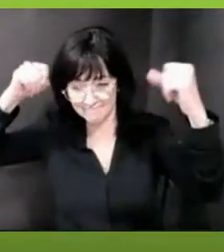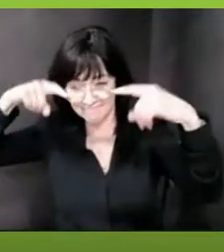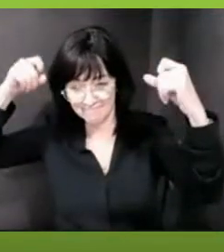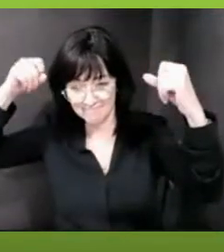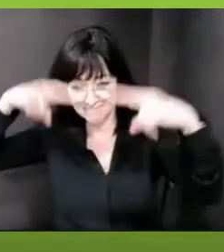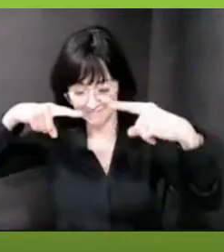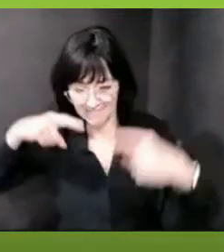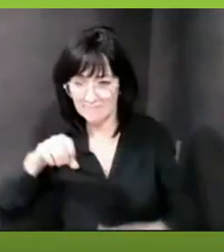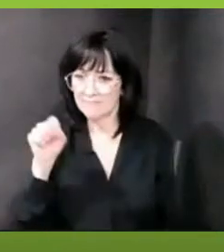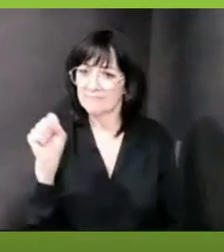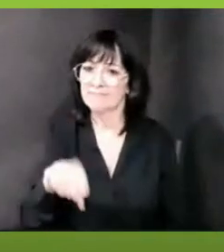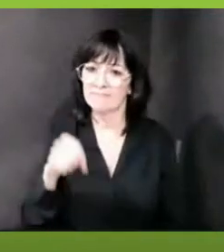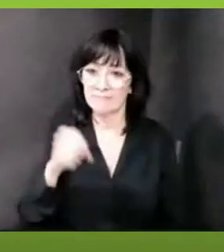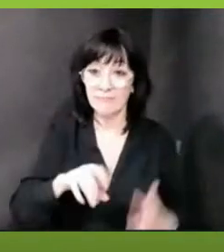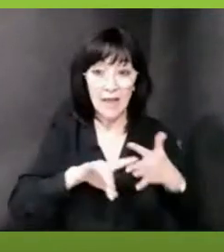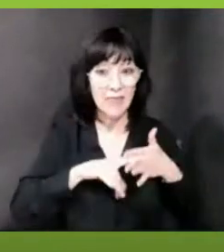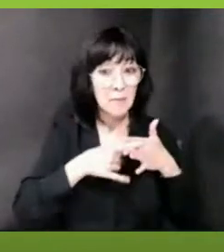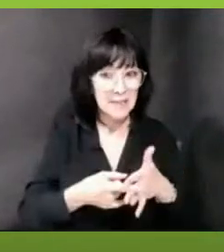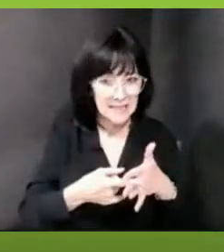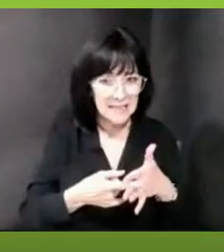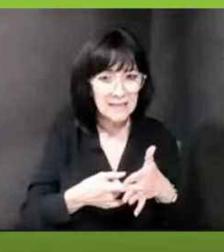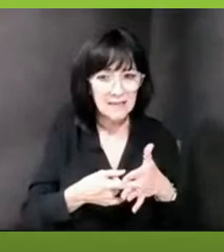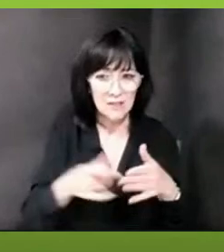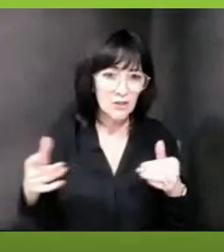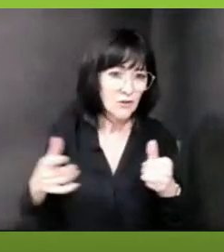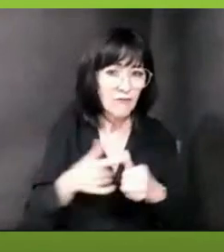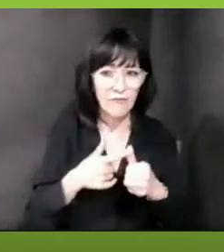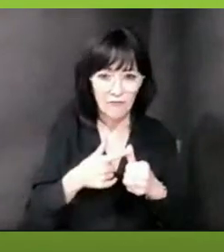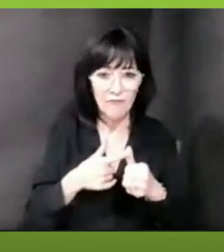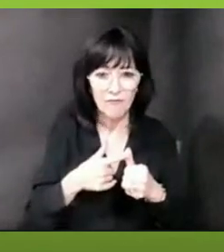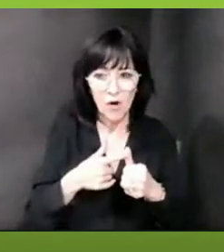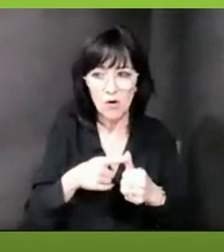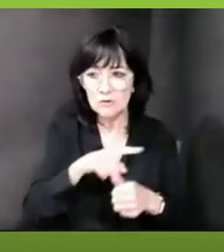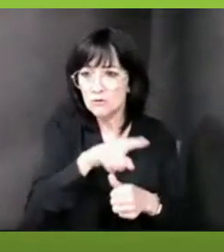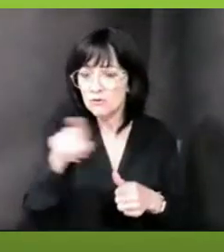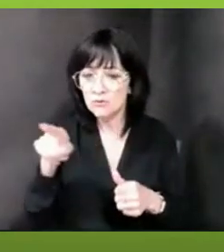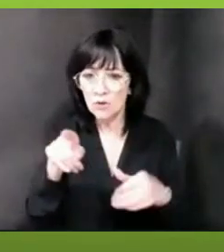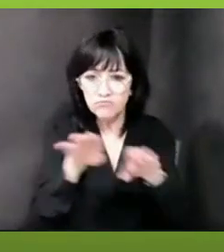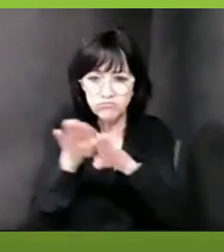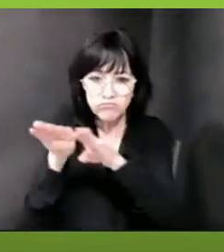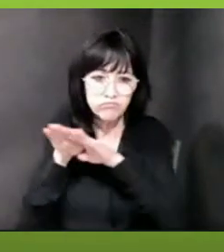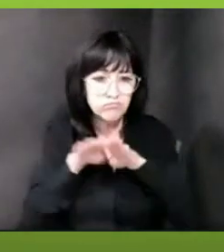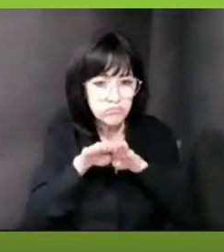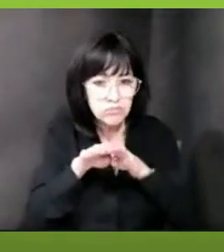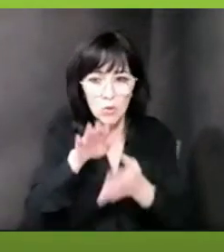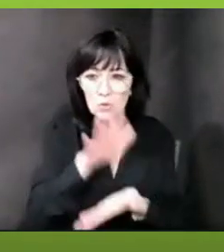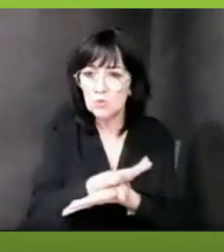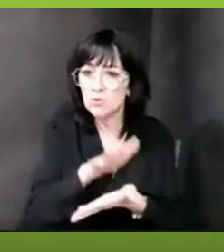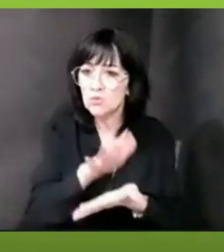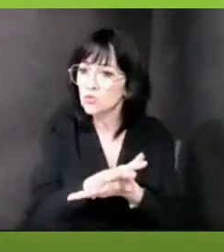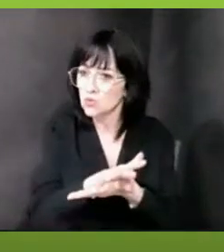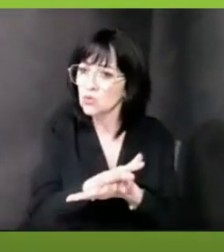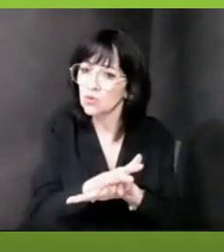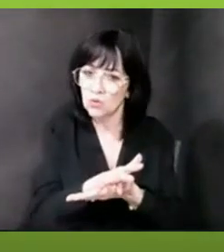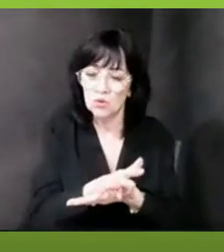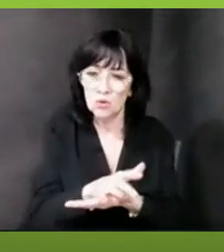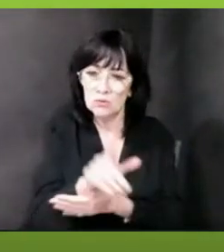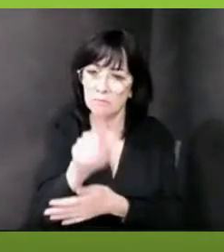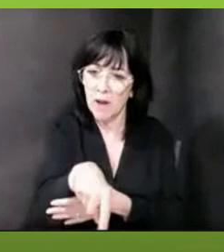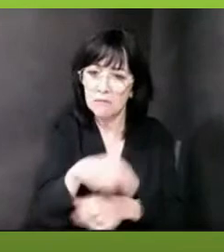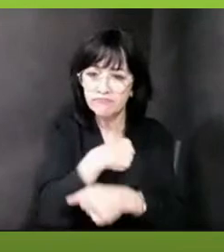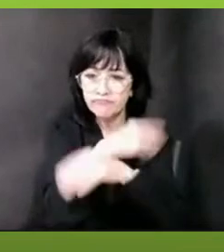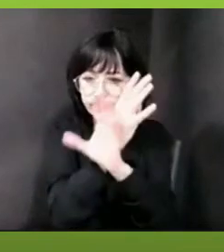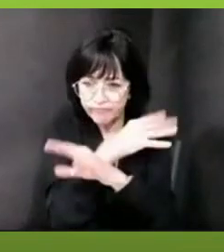pandemic restrictions, and when we saw schools move to virtual learning, we actually received much